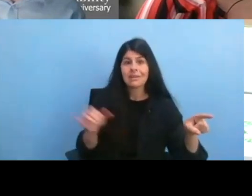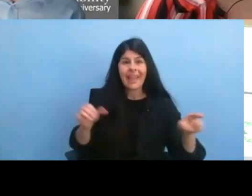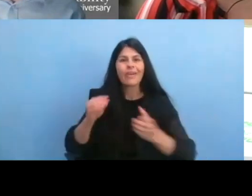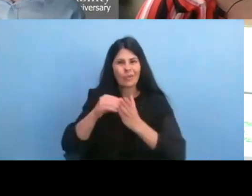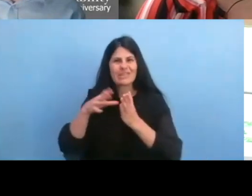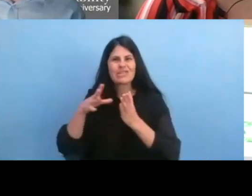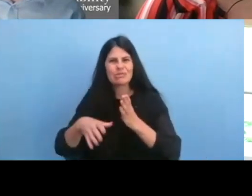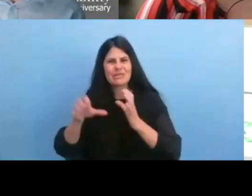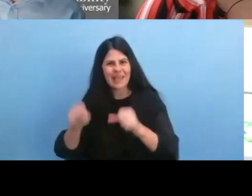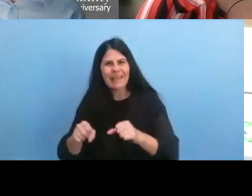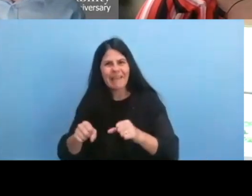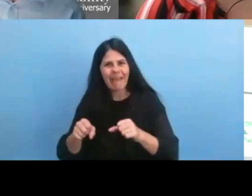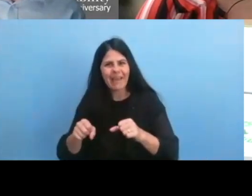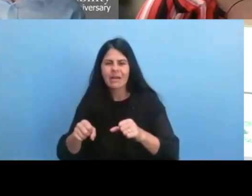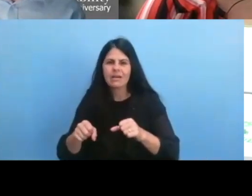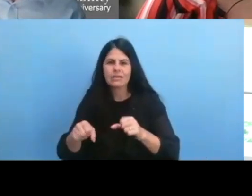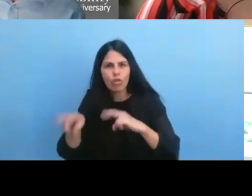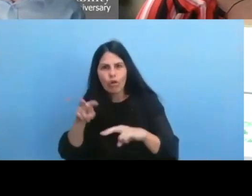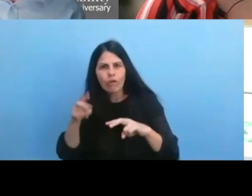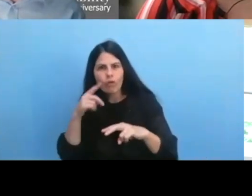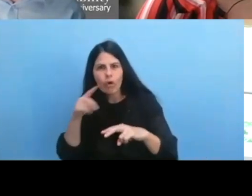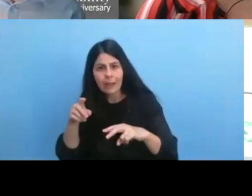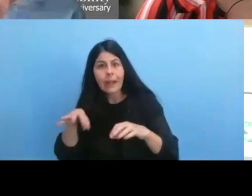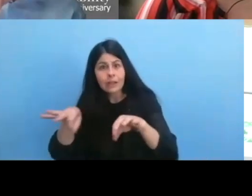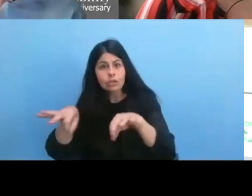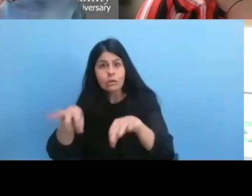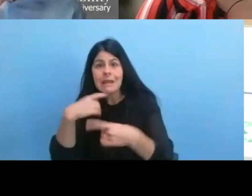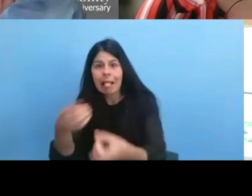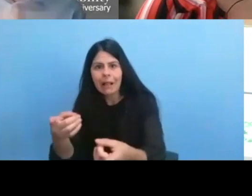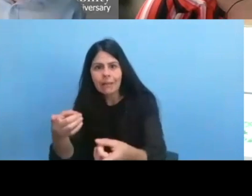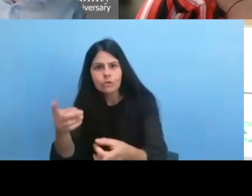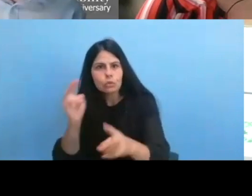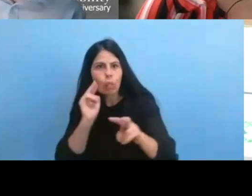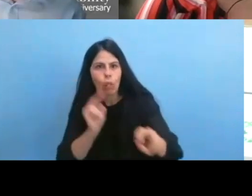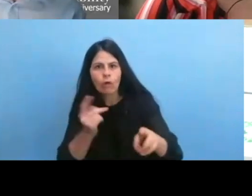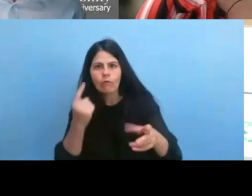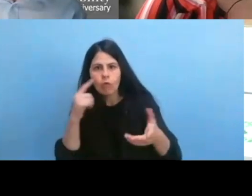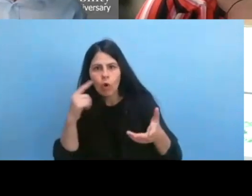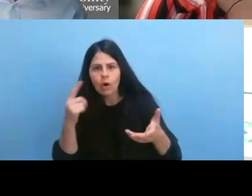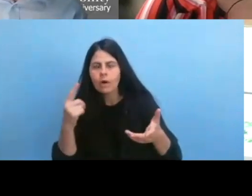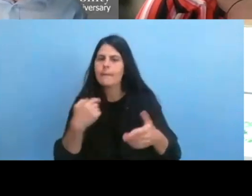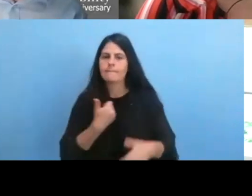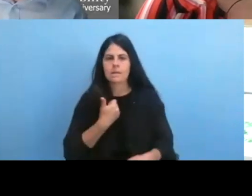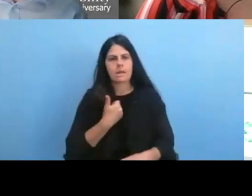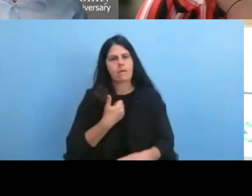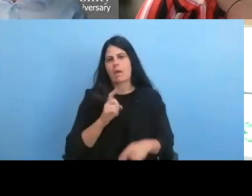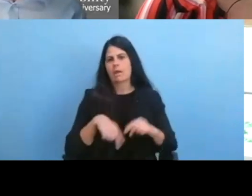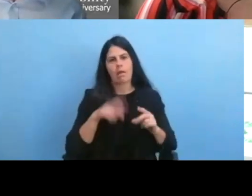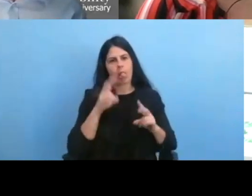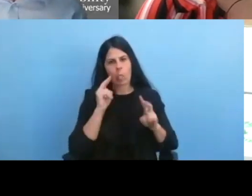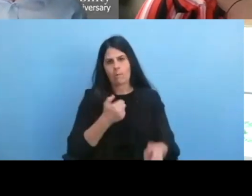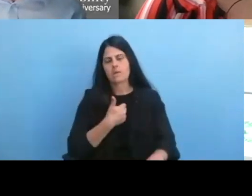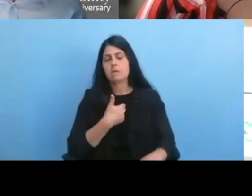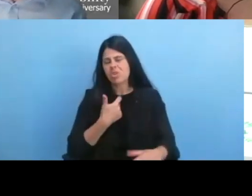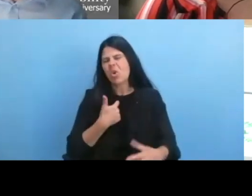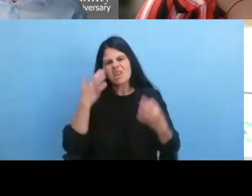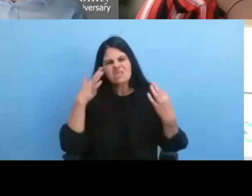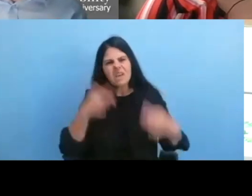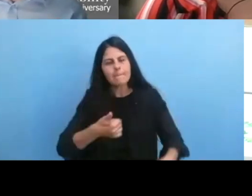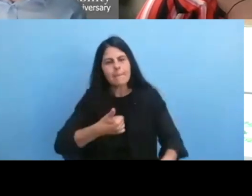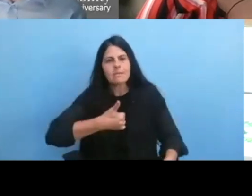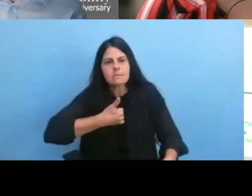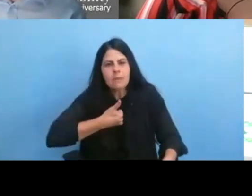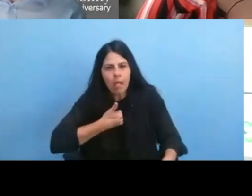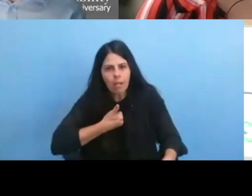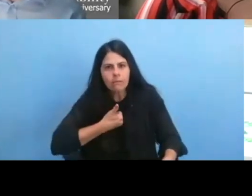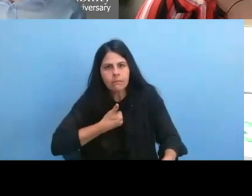for, but I couldn't look for it myself, and I made the decision. And so I think part of it is really just having